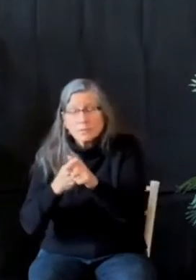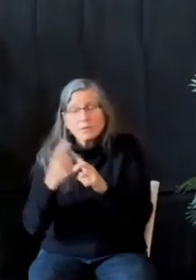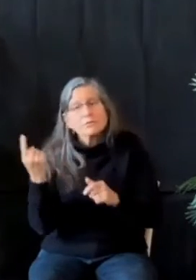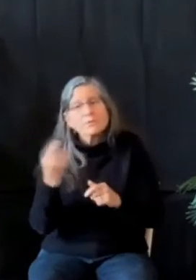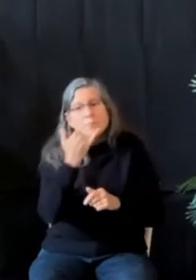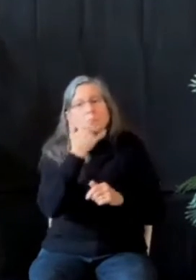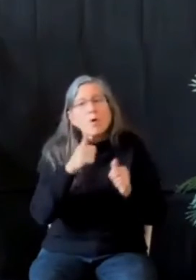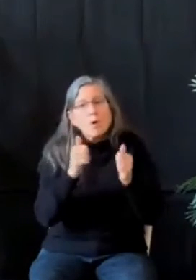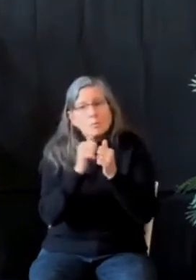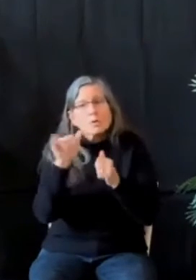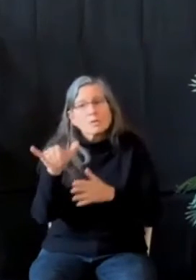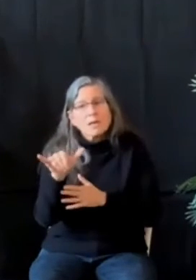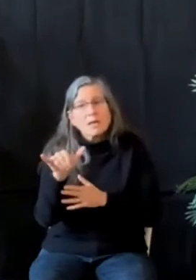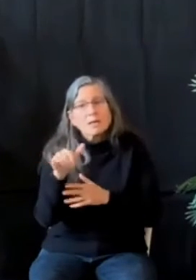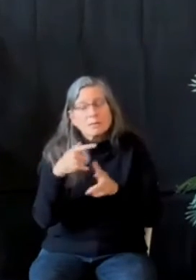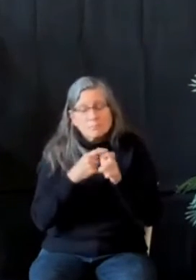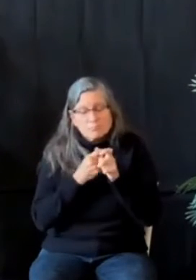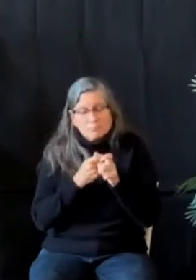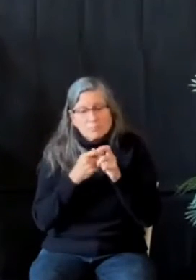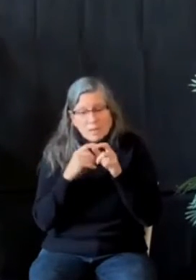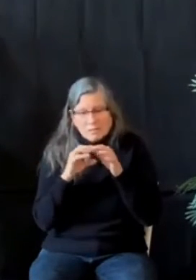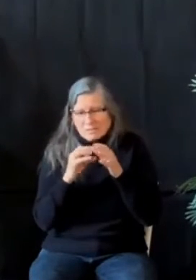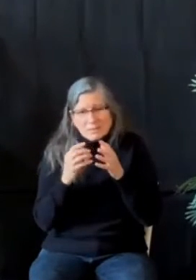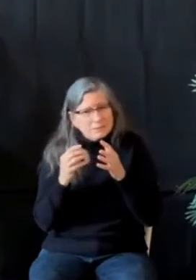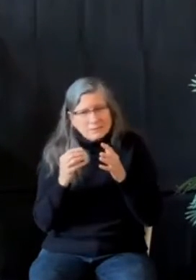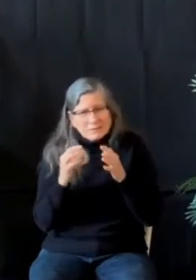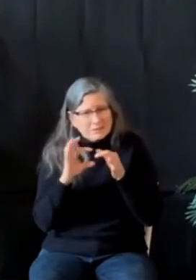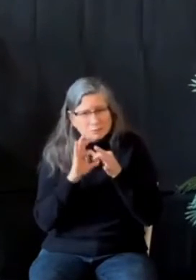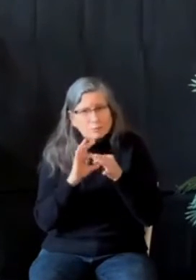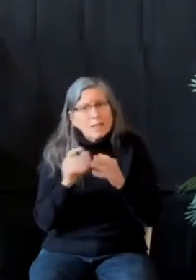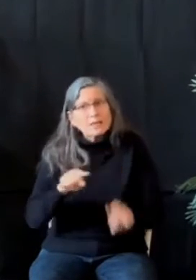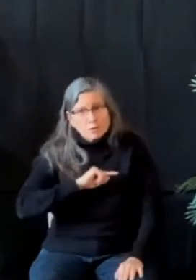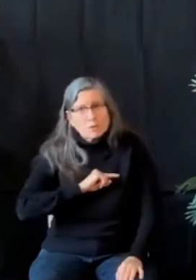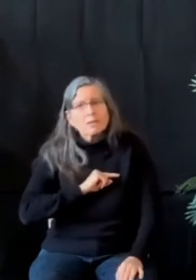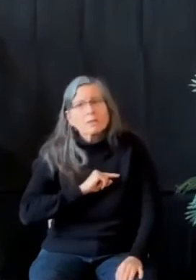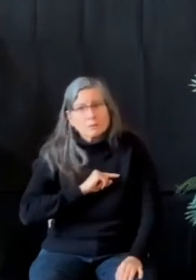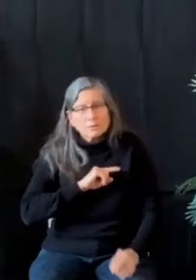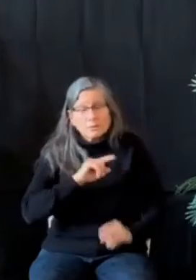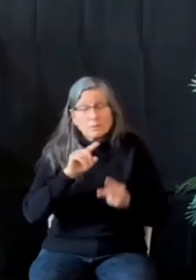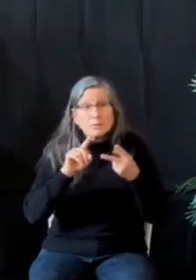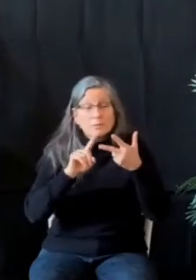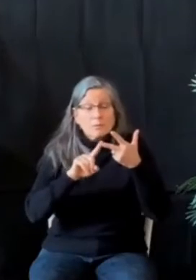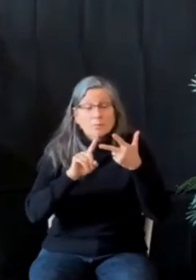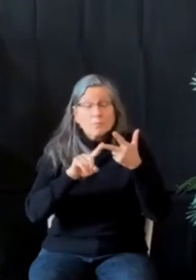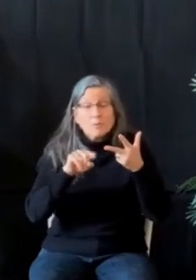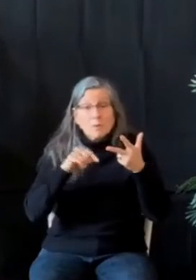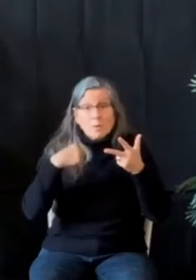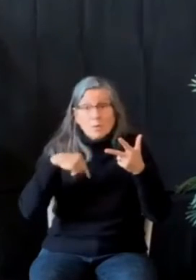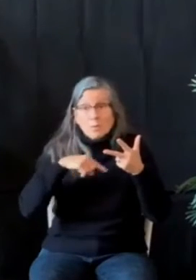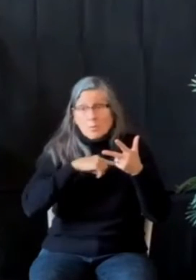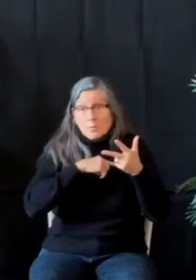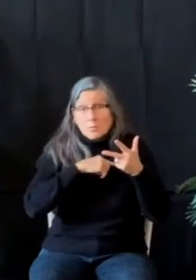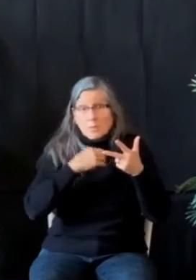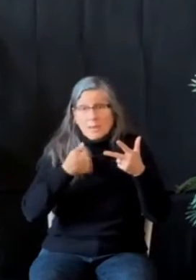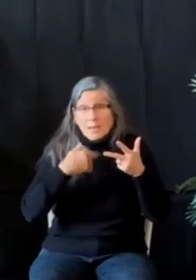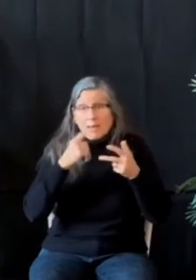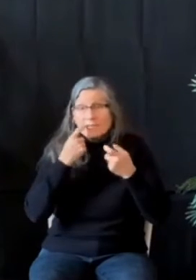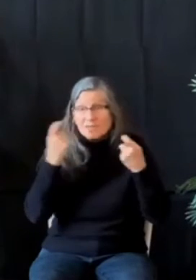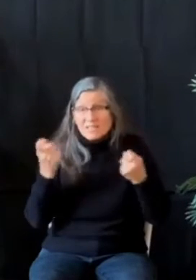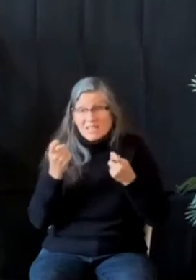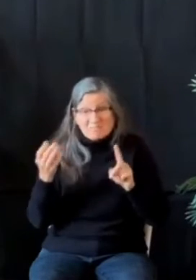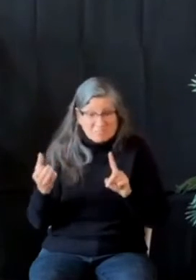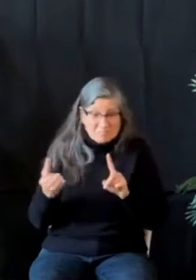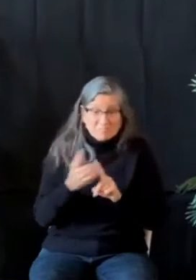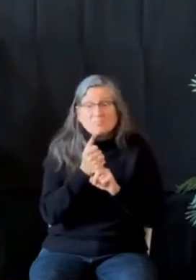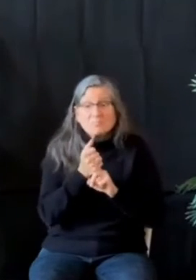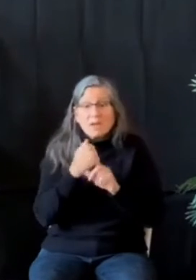that. It has to do with guilt. Number three, when you and I have sin that we've been caught in, we